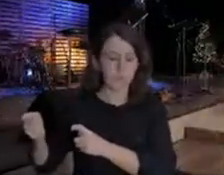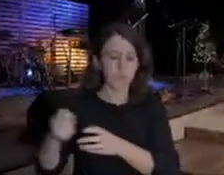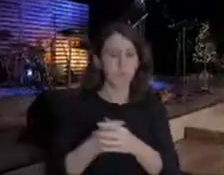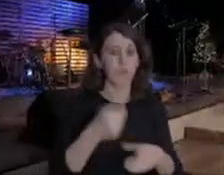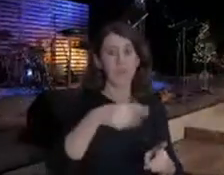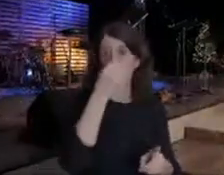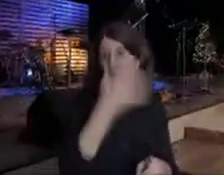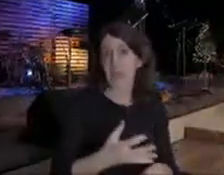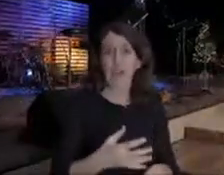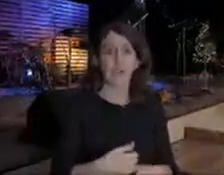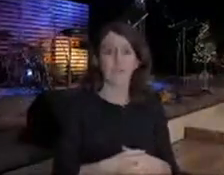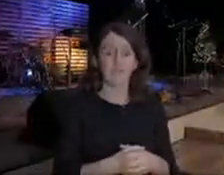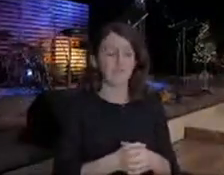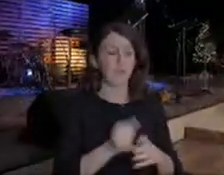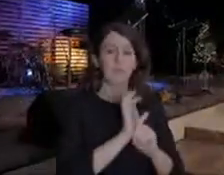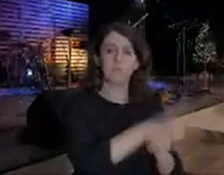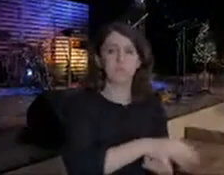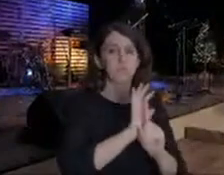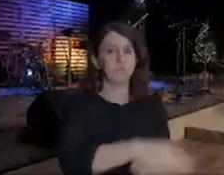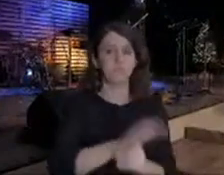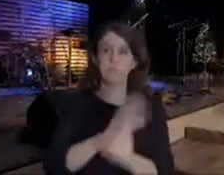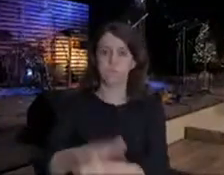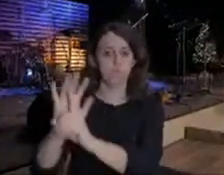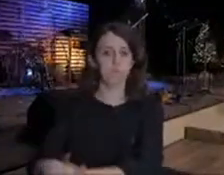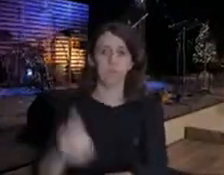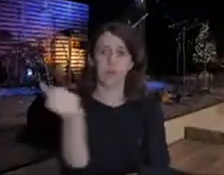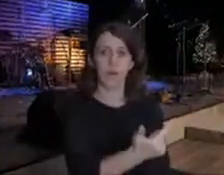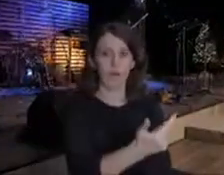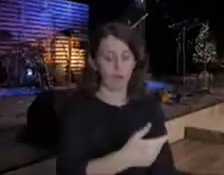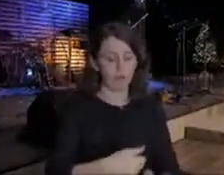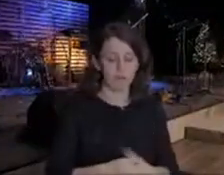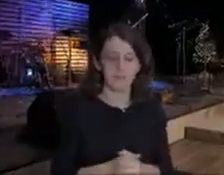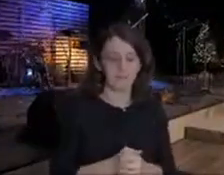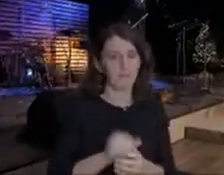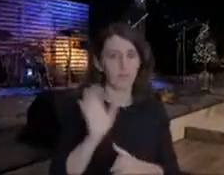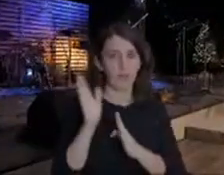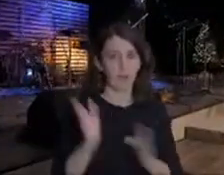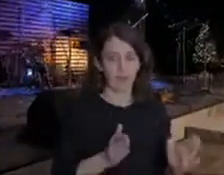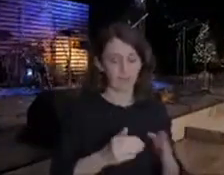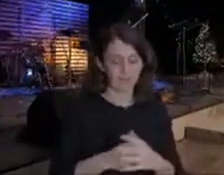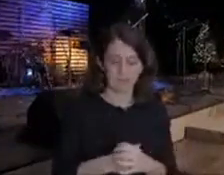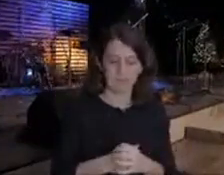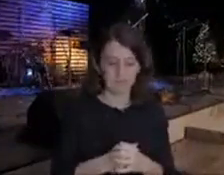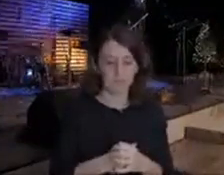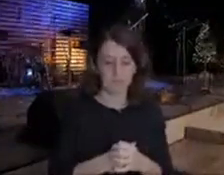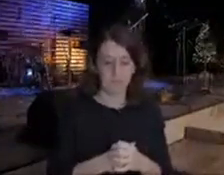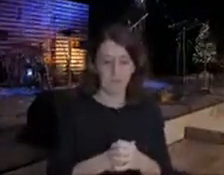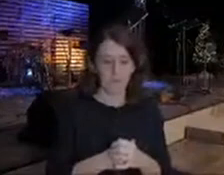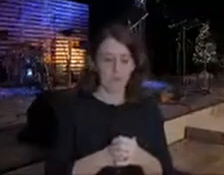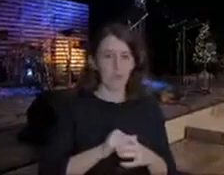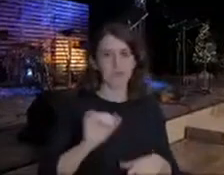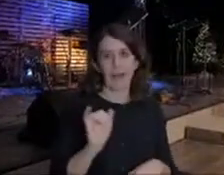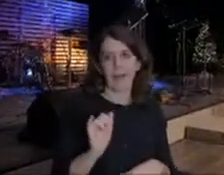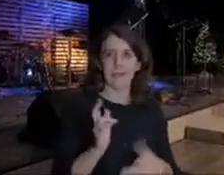don't really care who or what stands in their way. Right, this is what they're doing. And so it's kind of like the